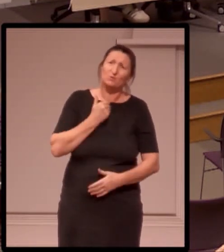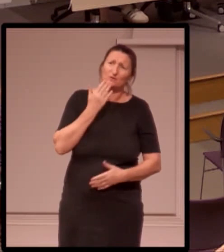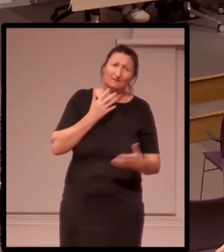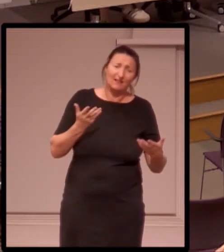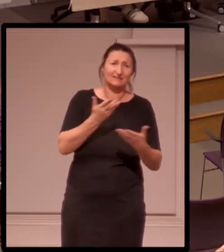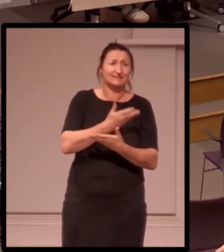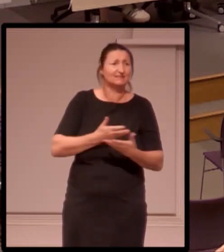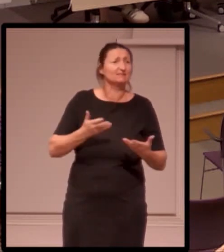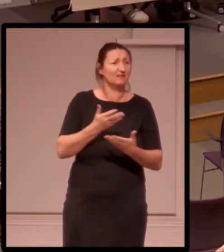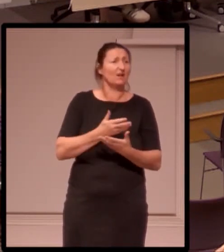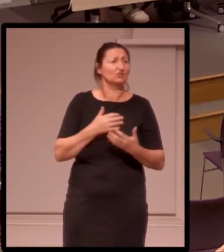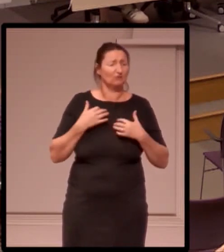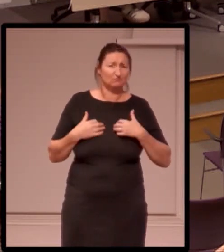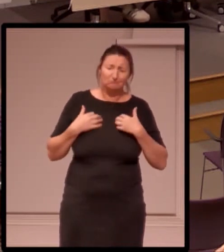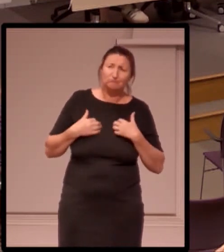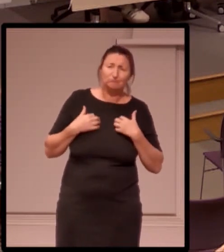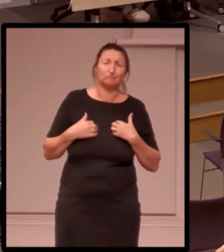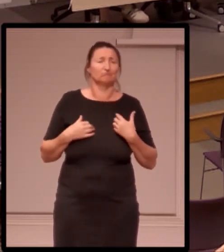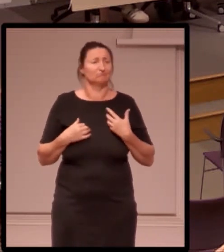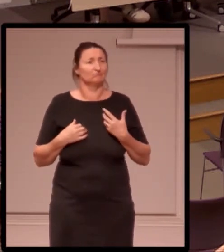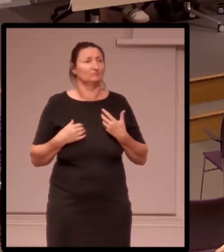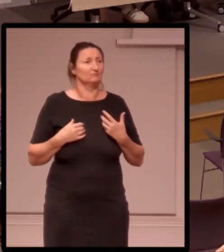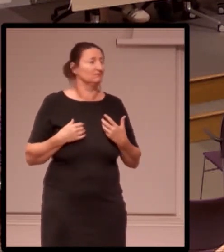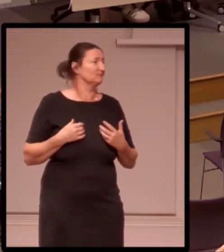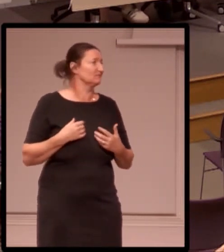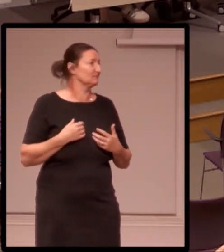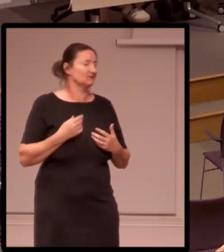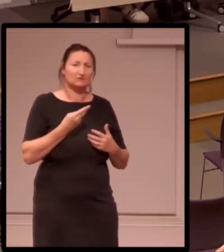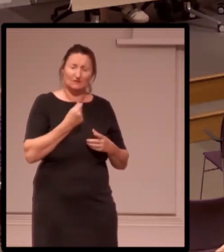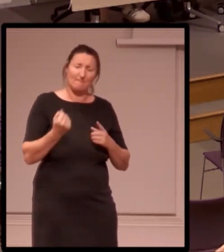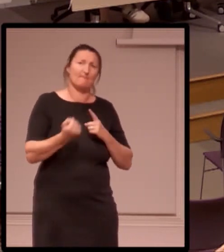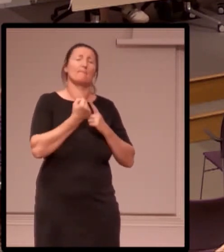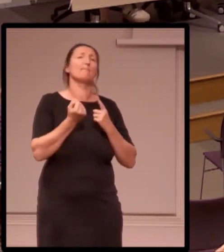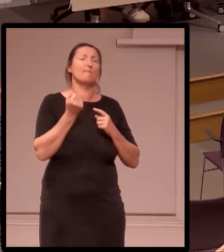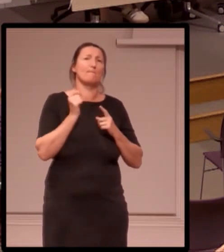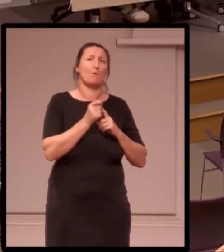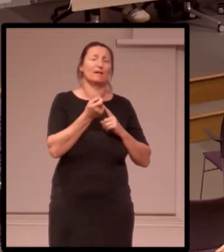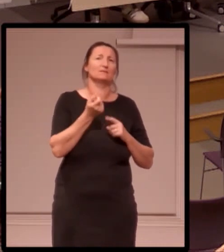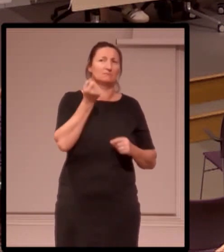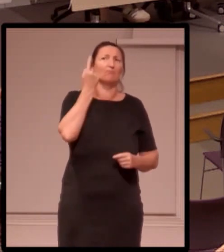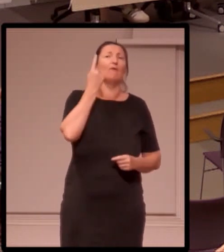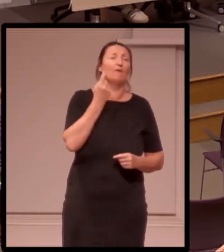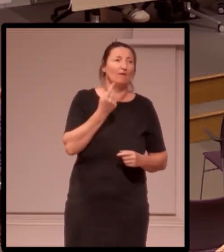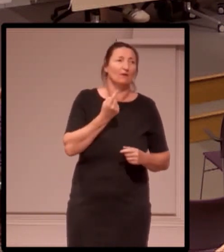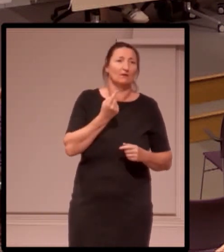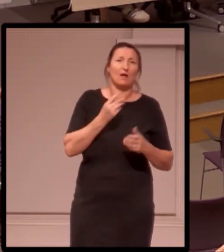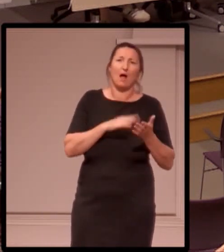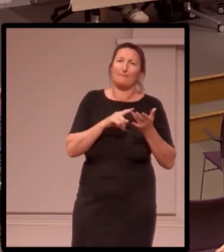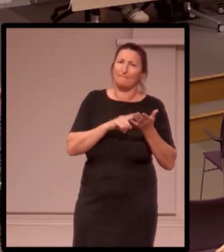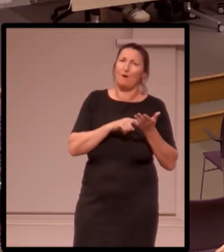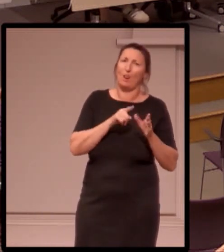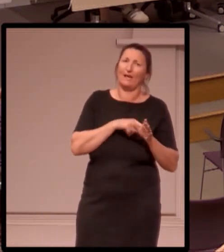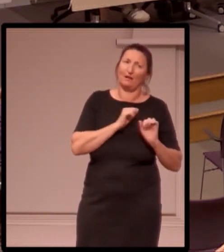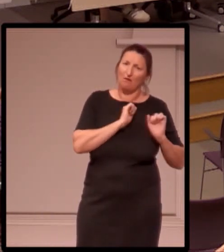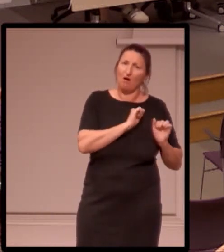useful discussion that we've had. I think there's been some real kind of points for me that have come through. I think Molly's poem